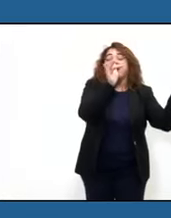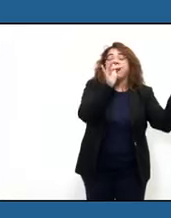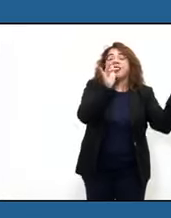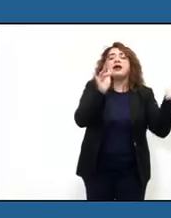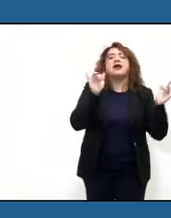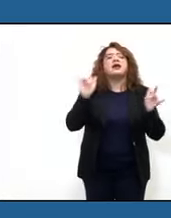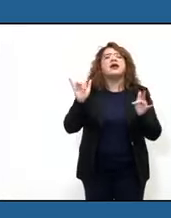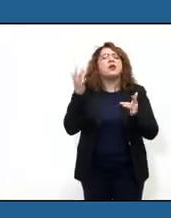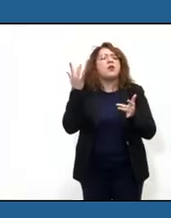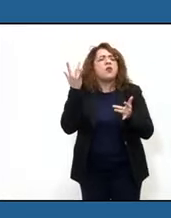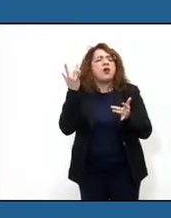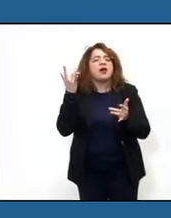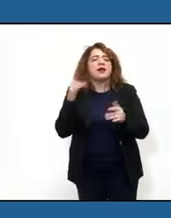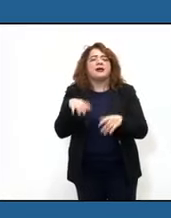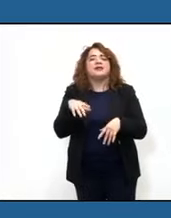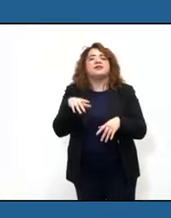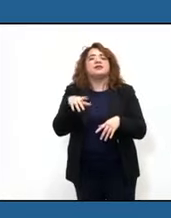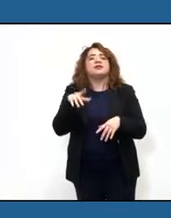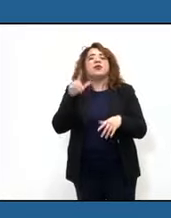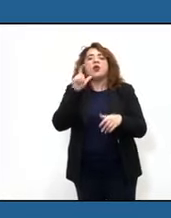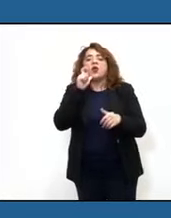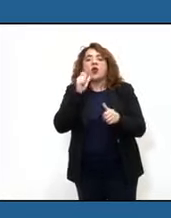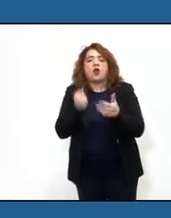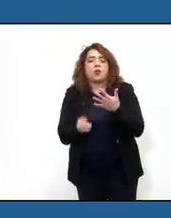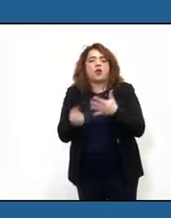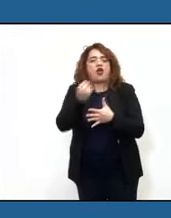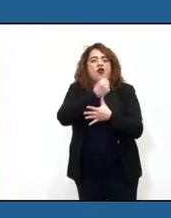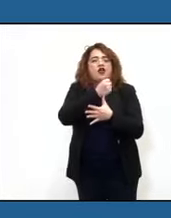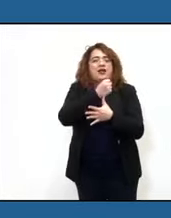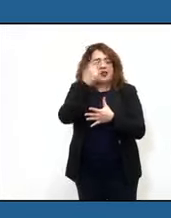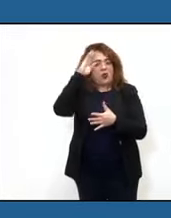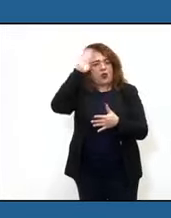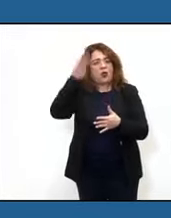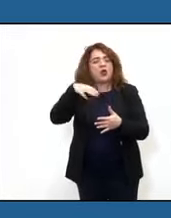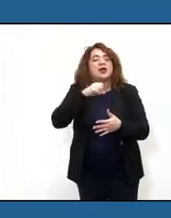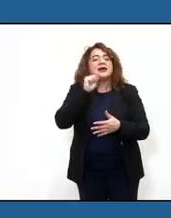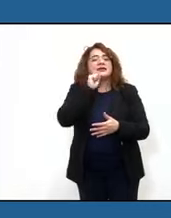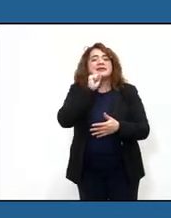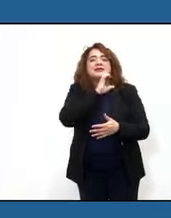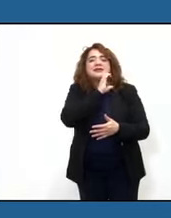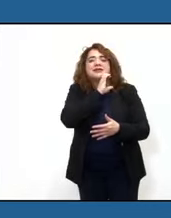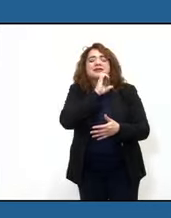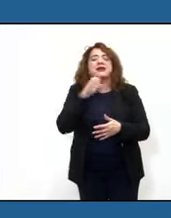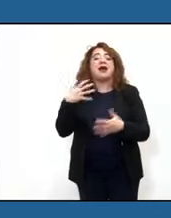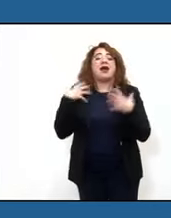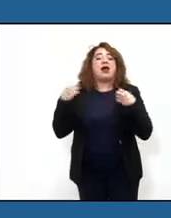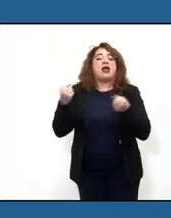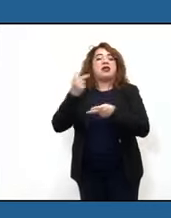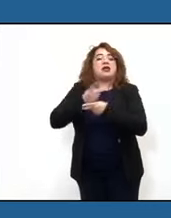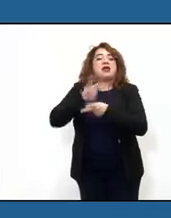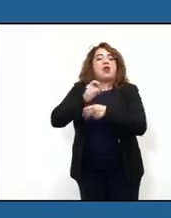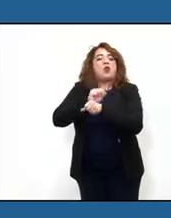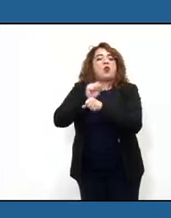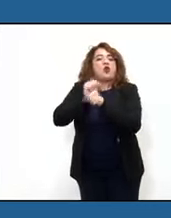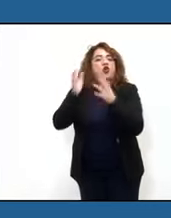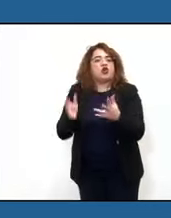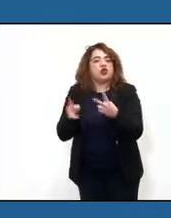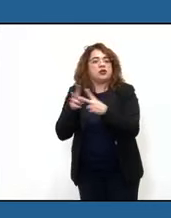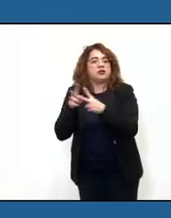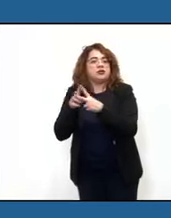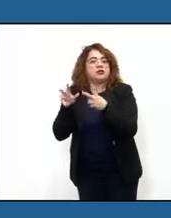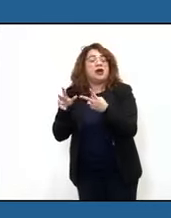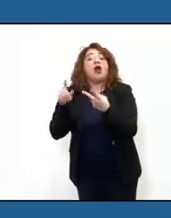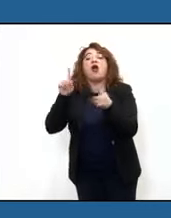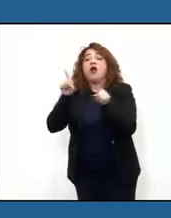stem in part based on who was first prioritized for a vaccine, which is our healthcare workers and older adults, but it also is heavily